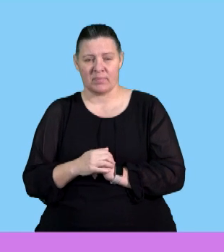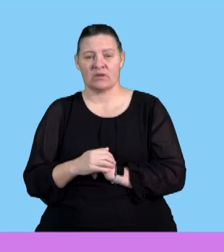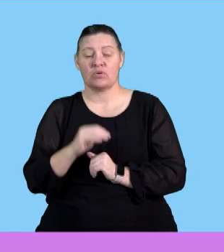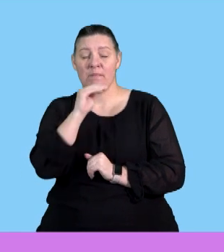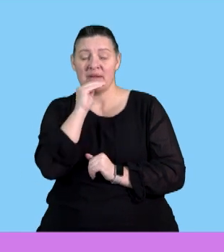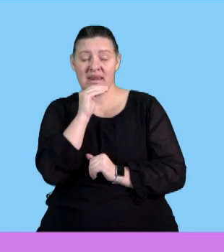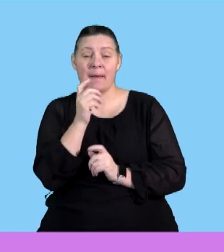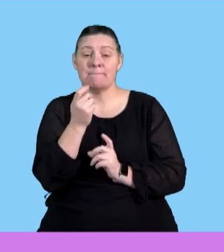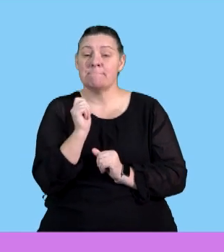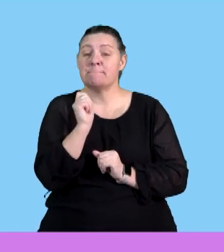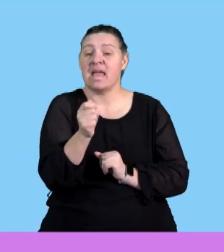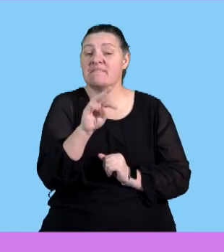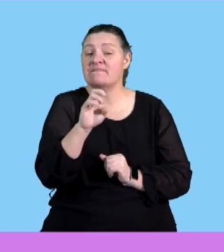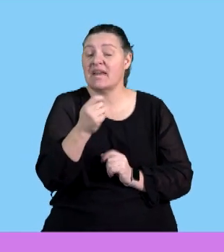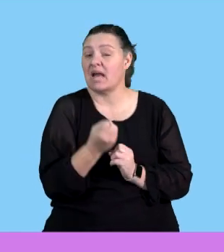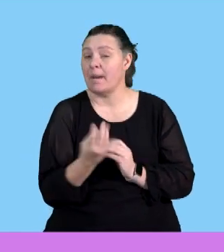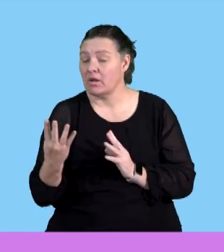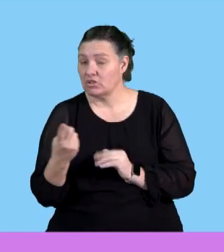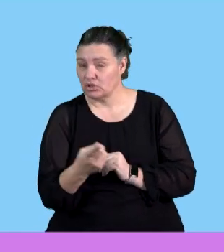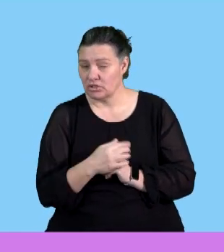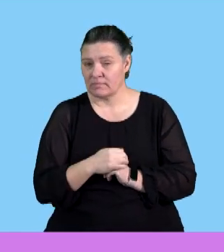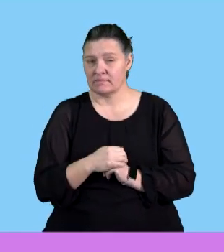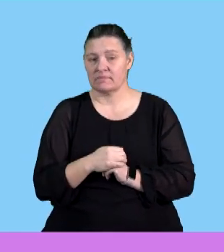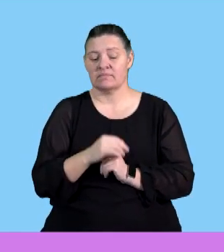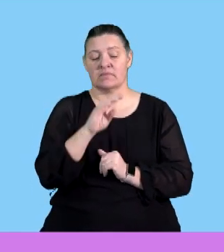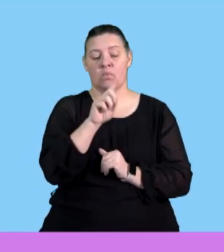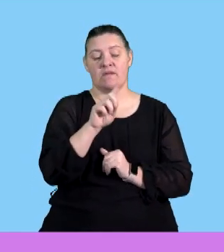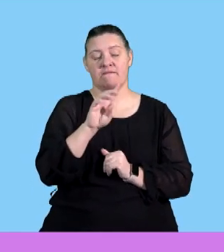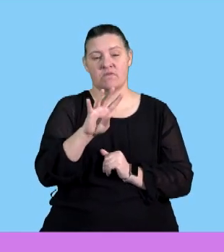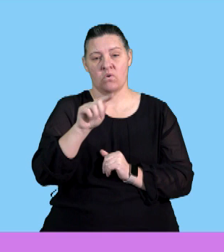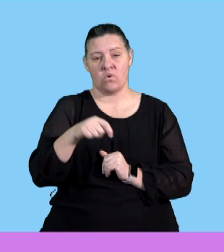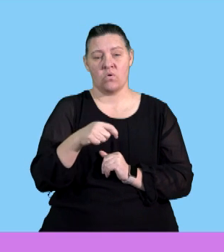94.77. So meaning amount of VAT, it was